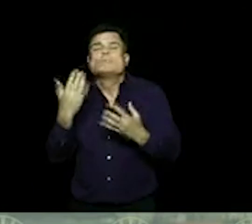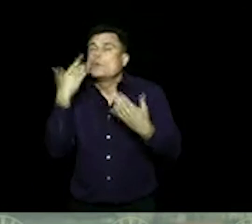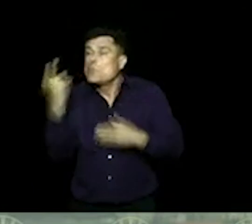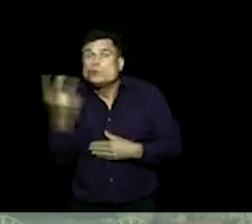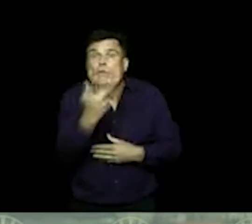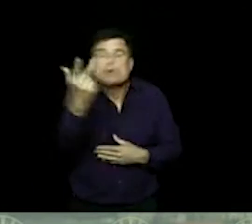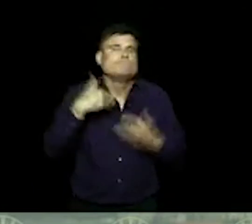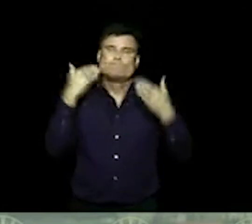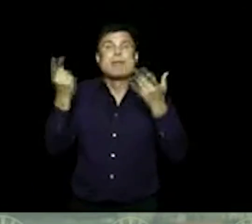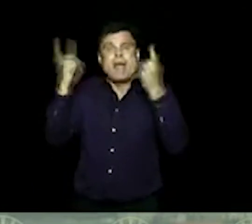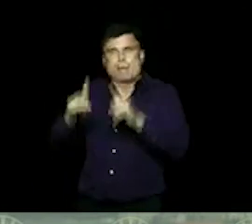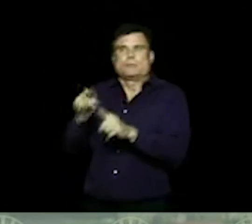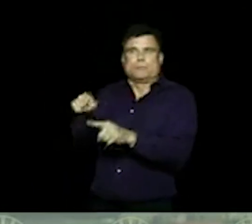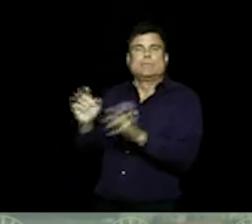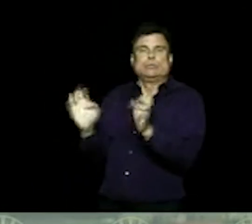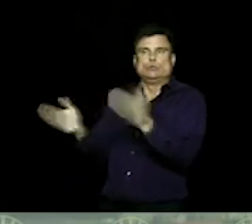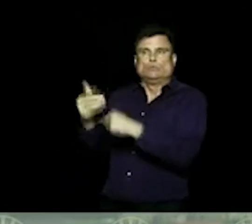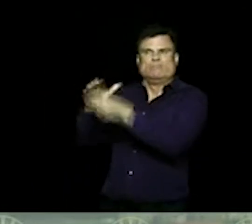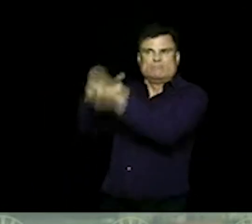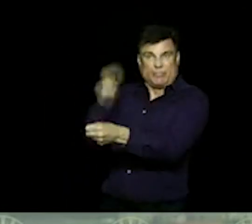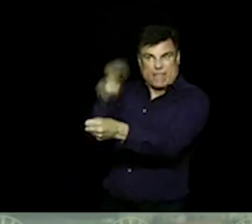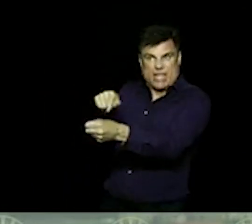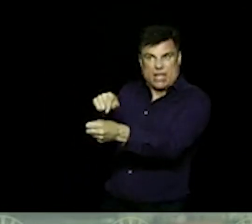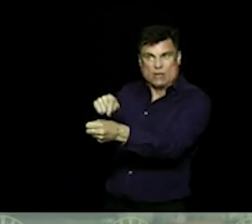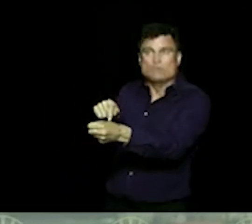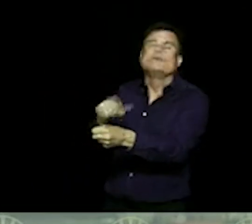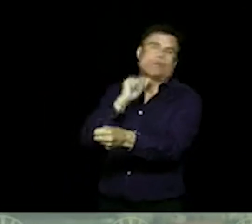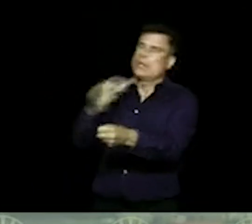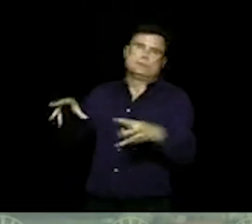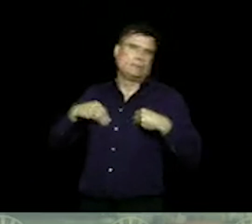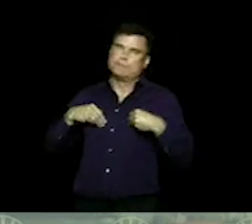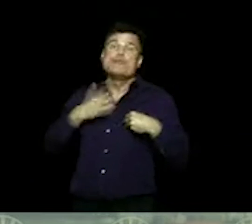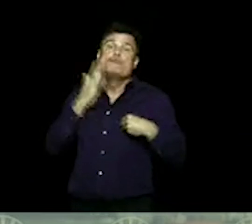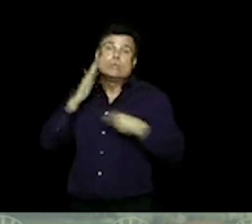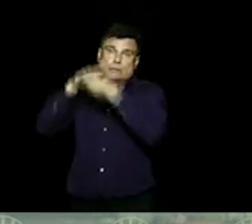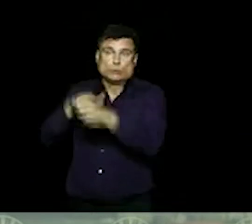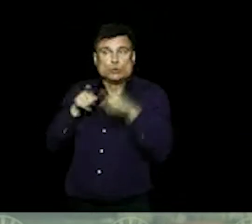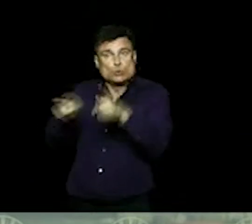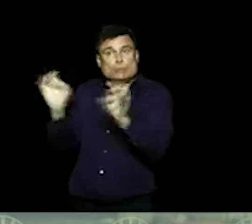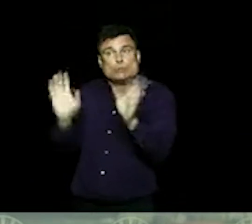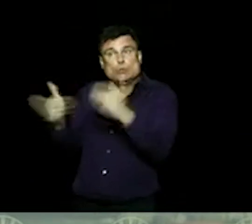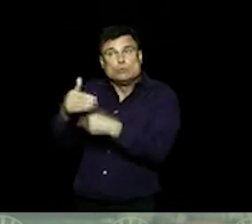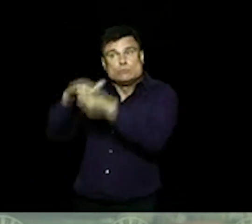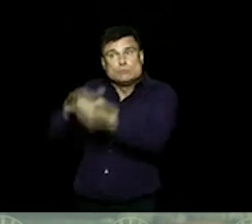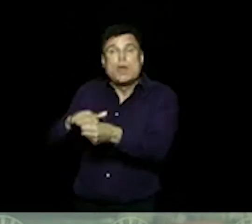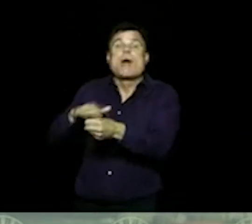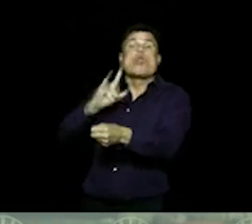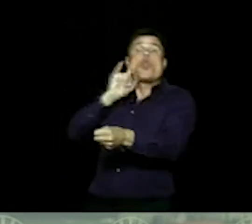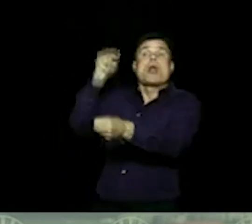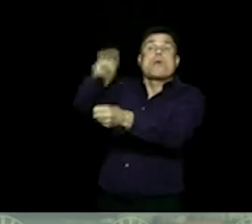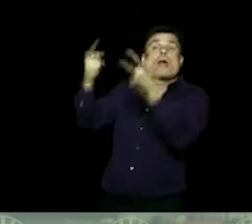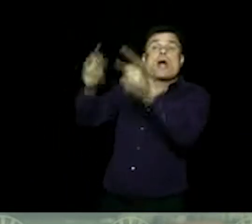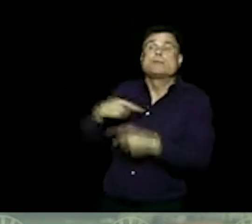unacceptable. The allegation is that a game is being played to guess the blood alcohol level of patients in